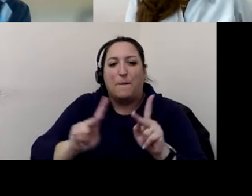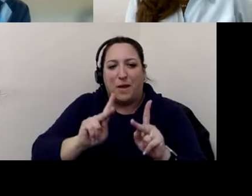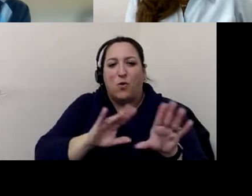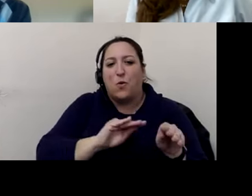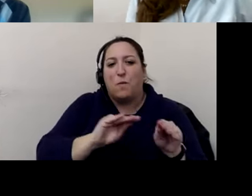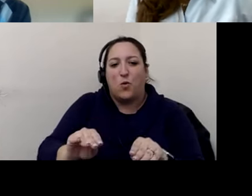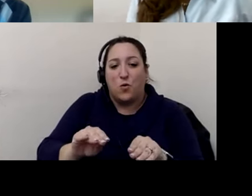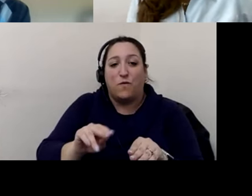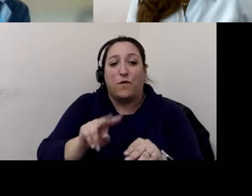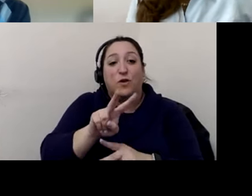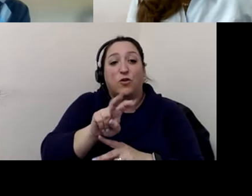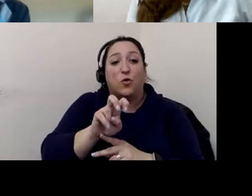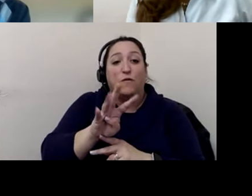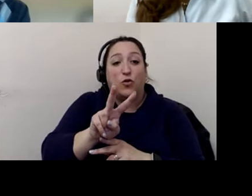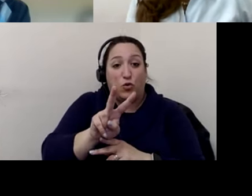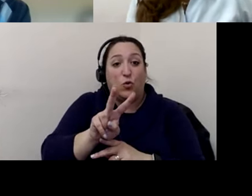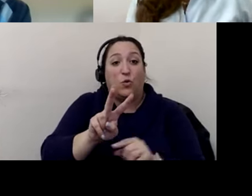individuals. Of the 242,